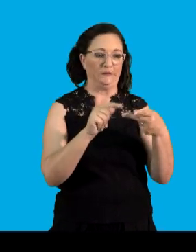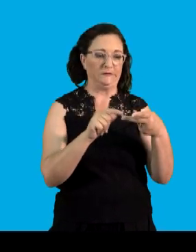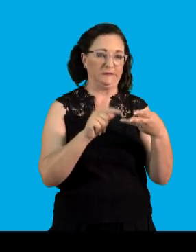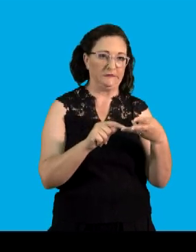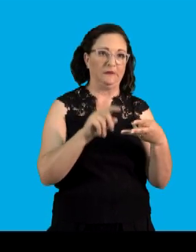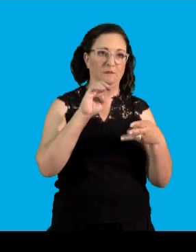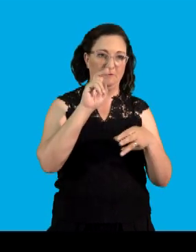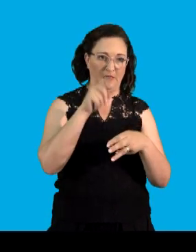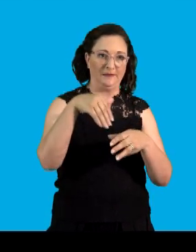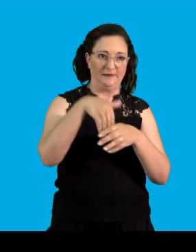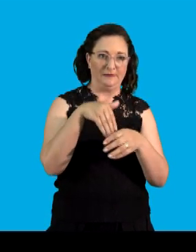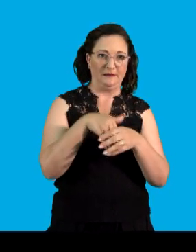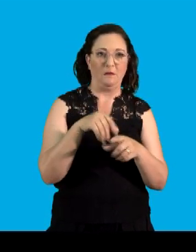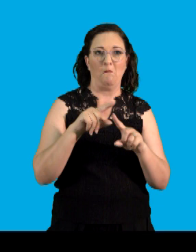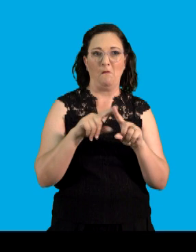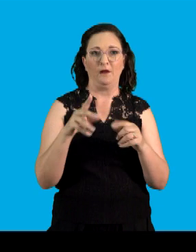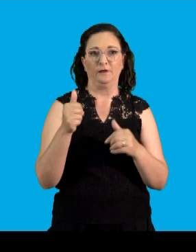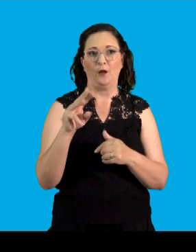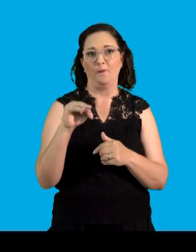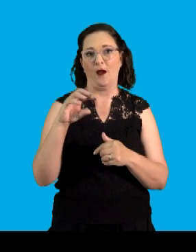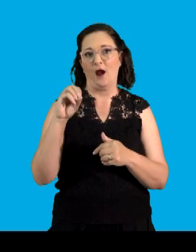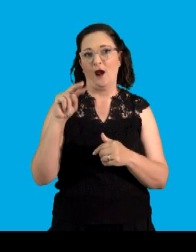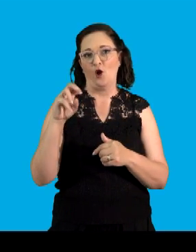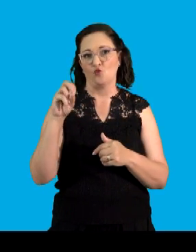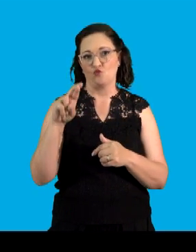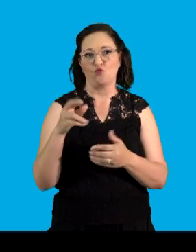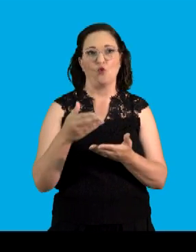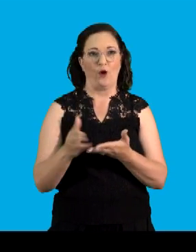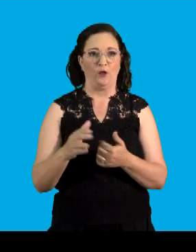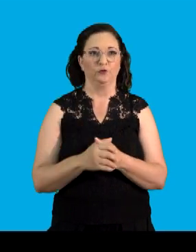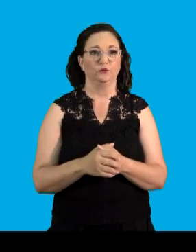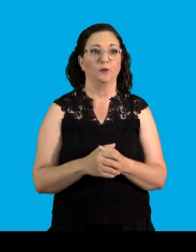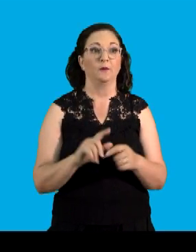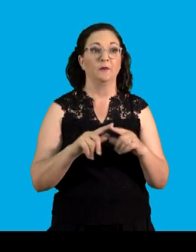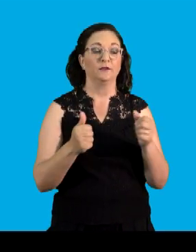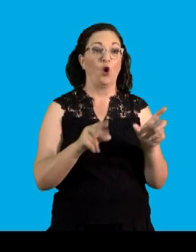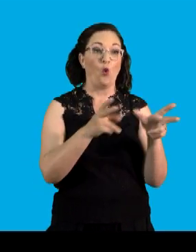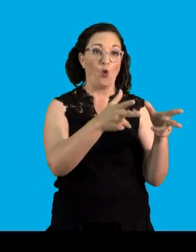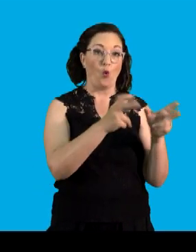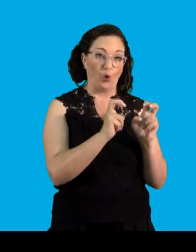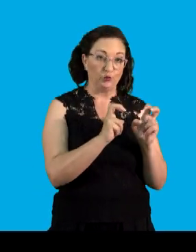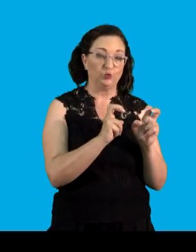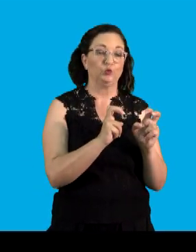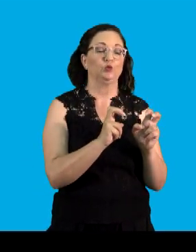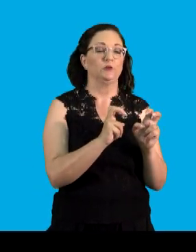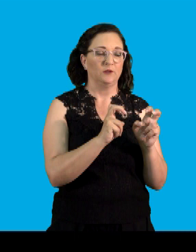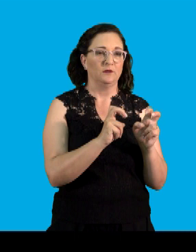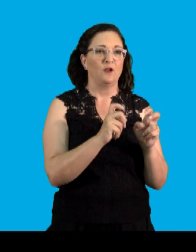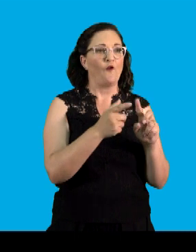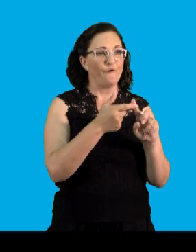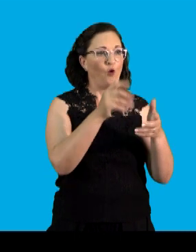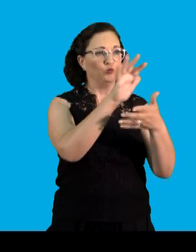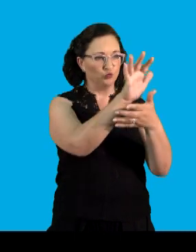and leaving out minor. When they say quote, so you take the answer verbatim from